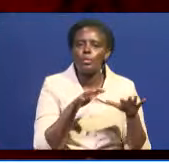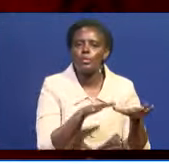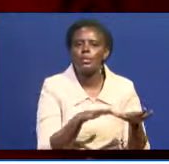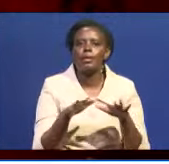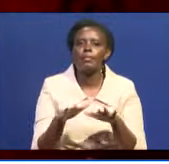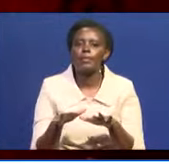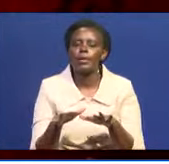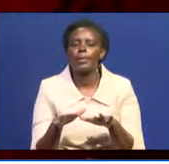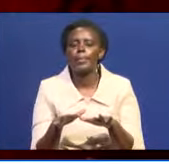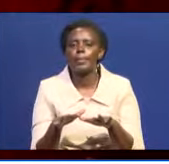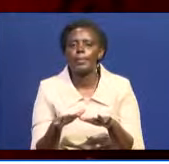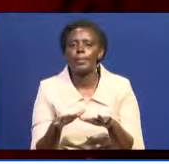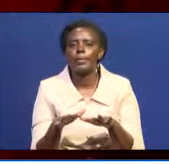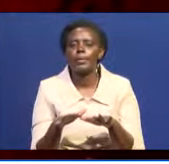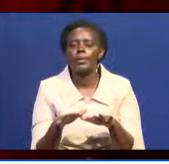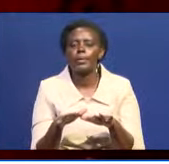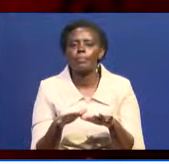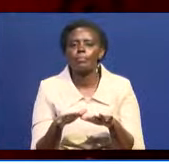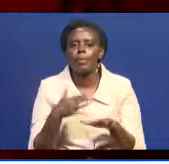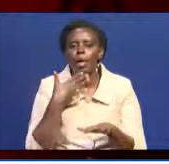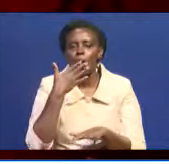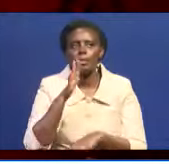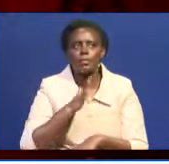suffered, my response,